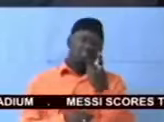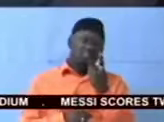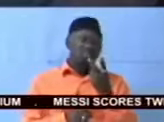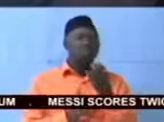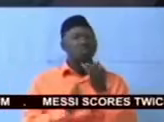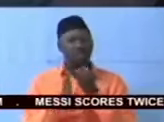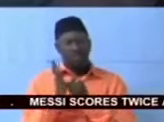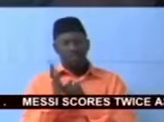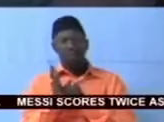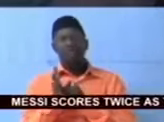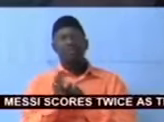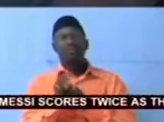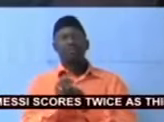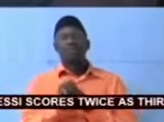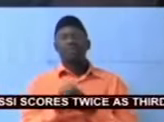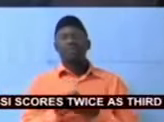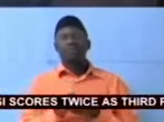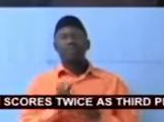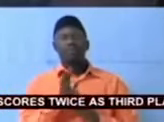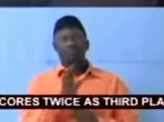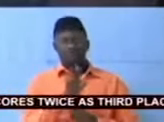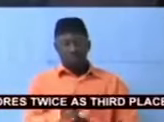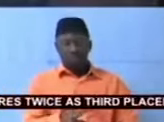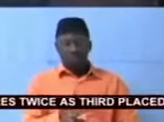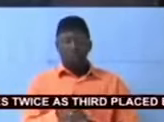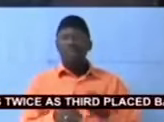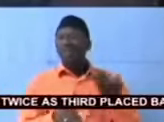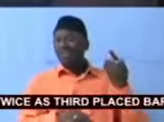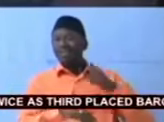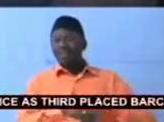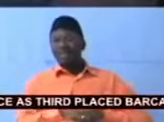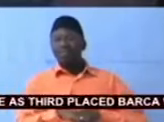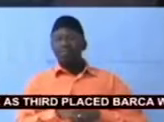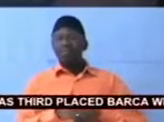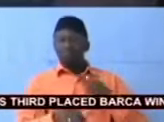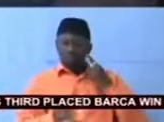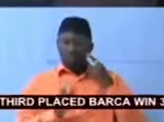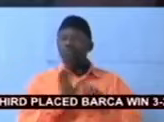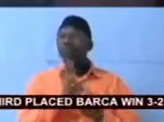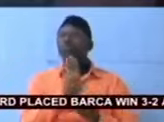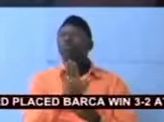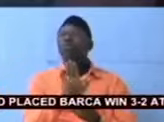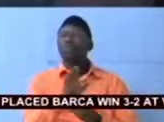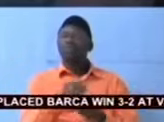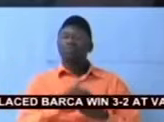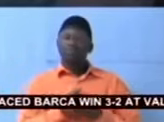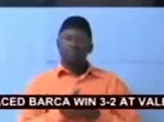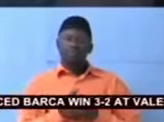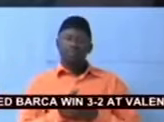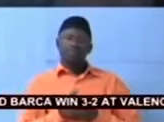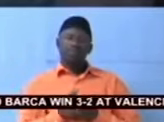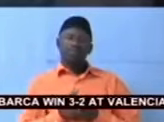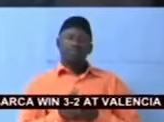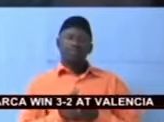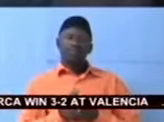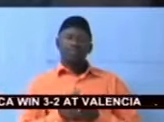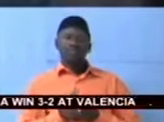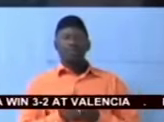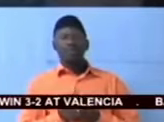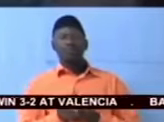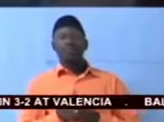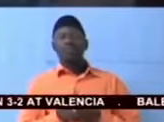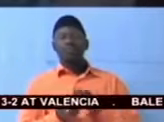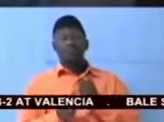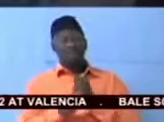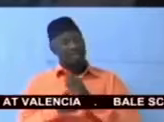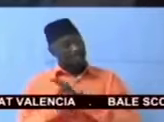the practice at the time will dictate. That is either you don't have